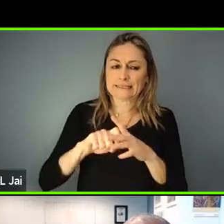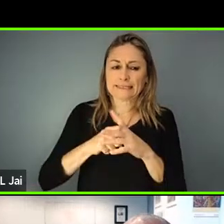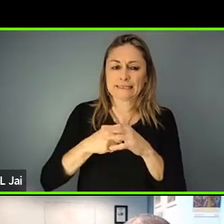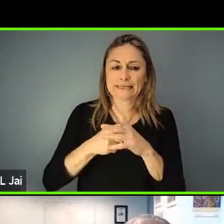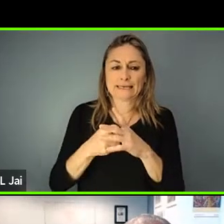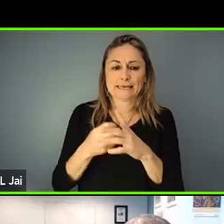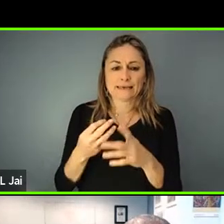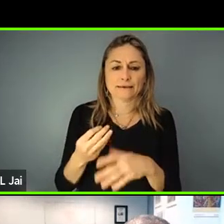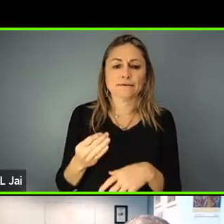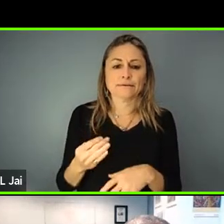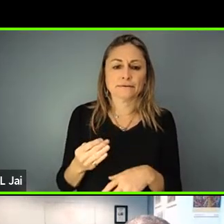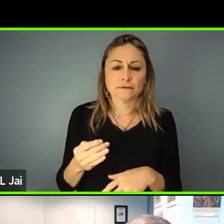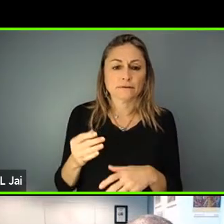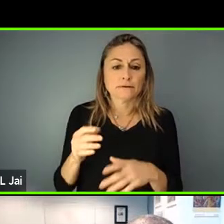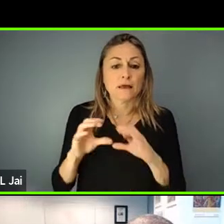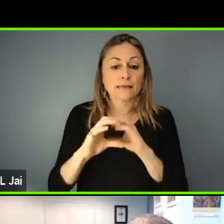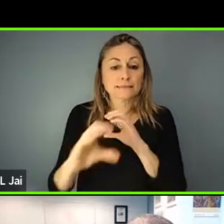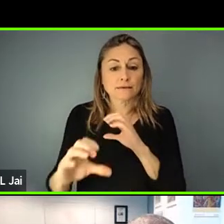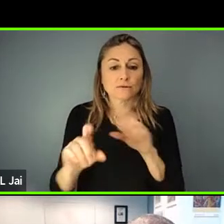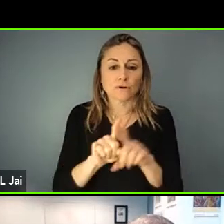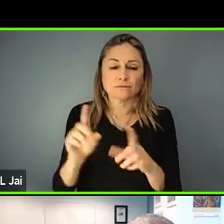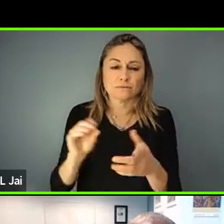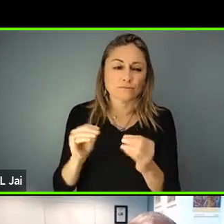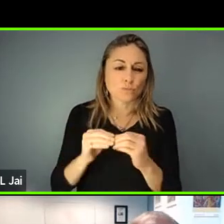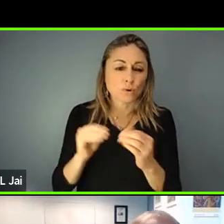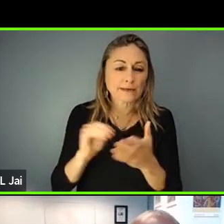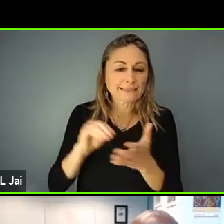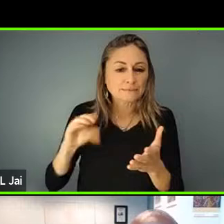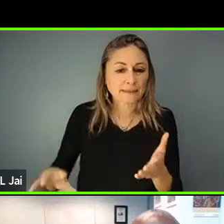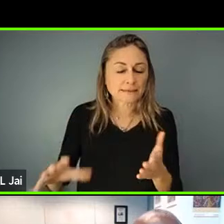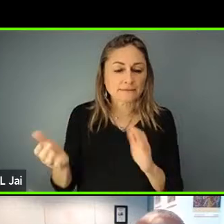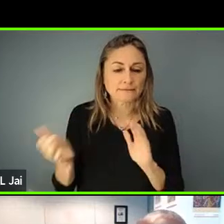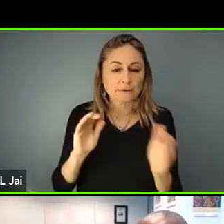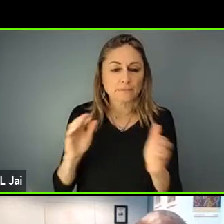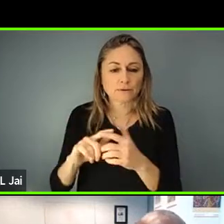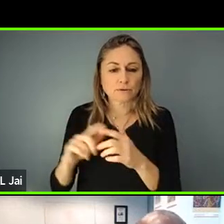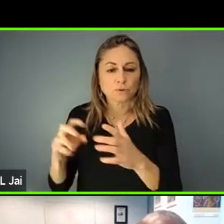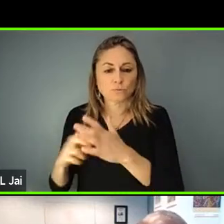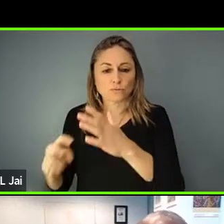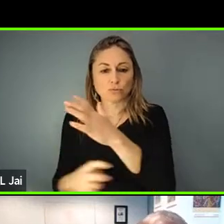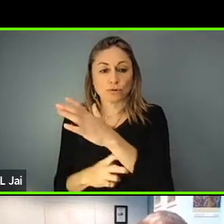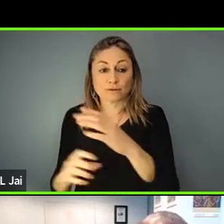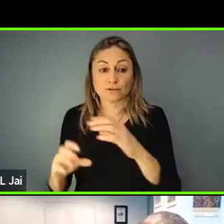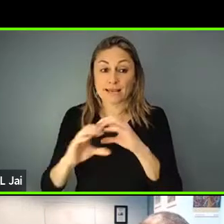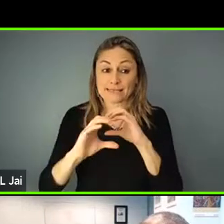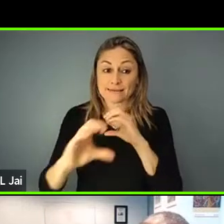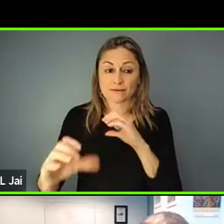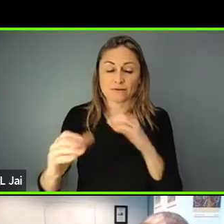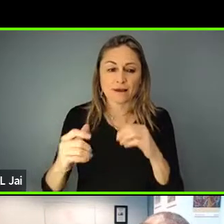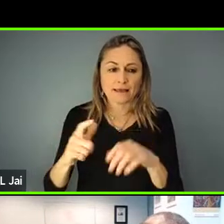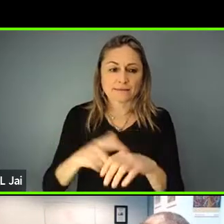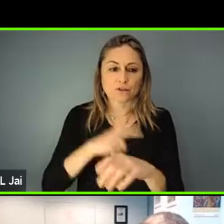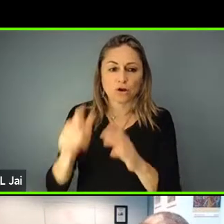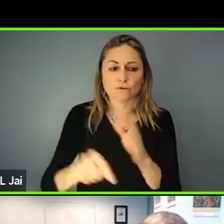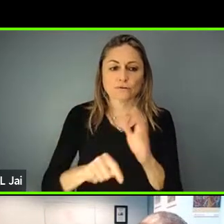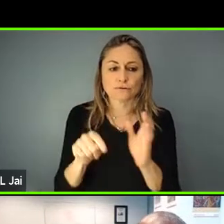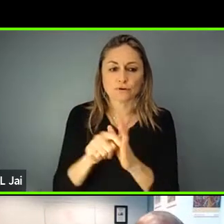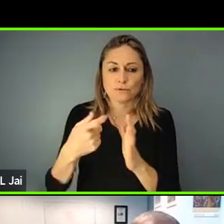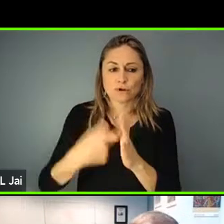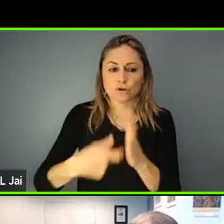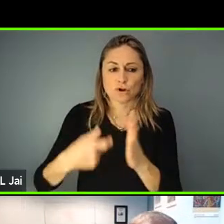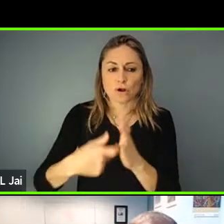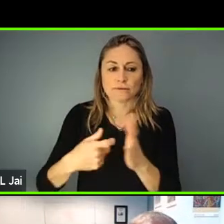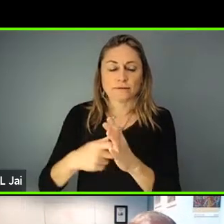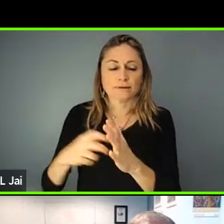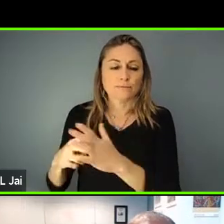A tunnel also is much more expensive than a bridge, and a tunnel has long-term cost that a